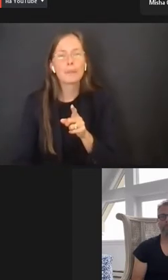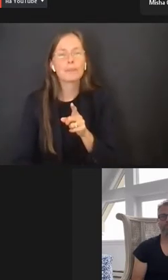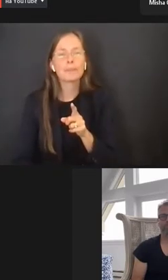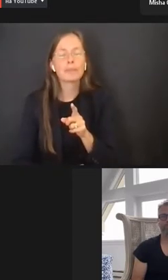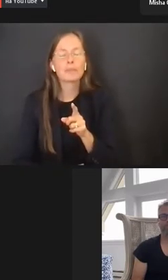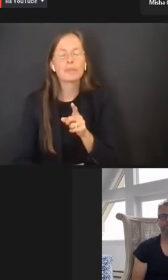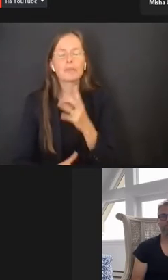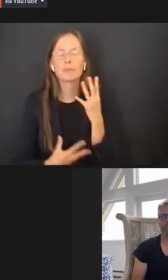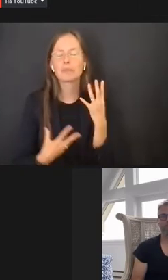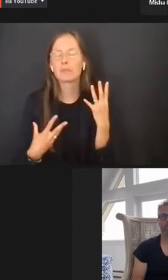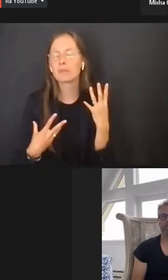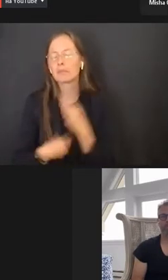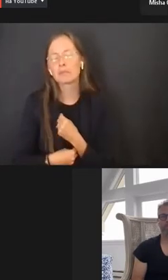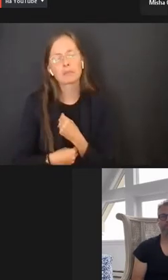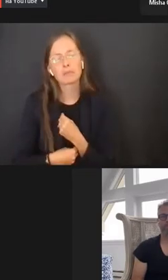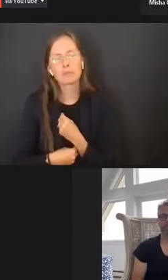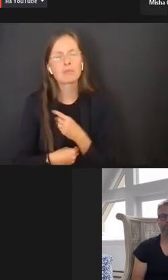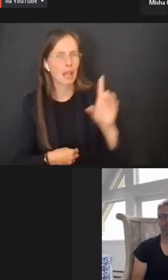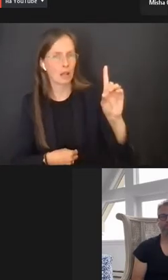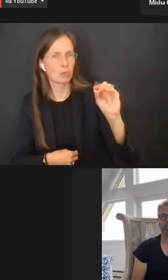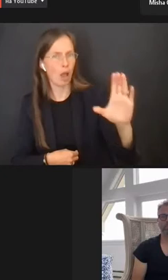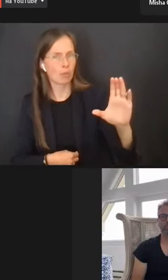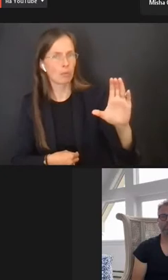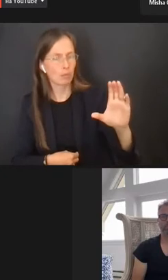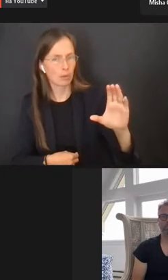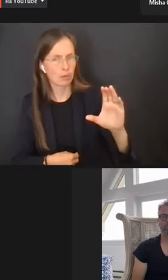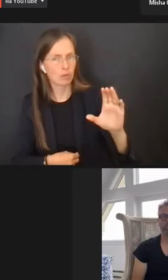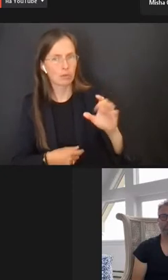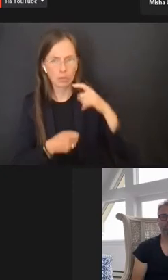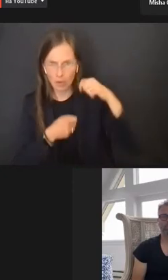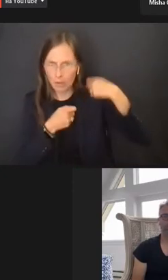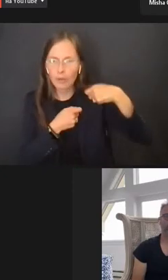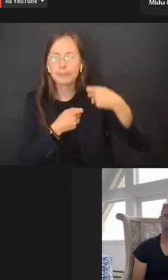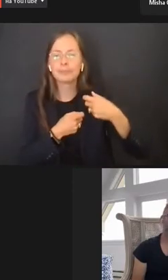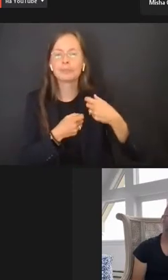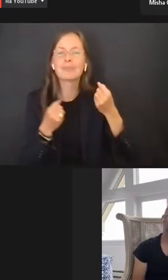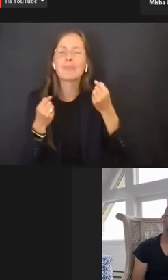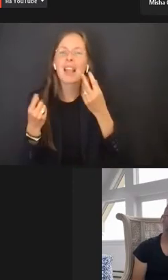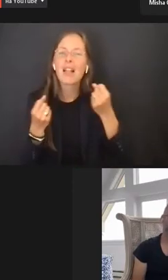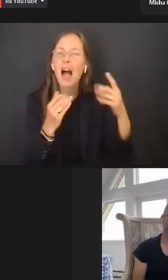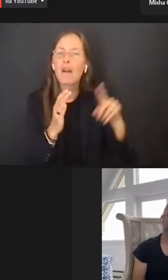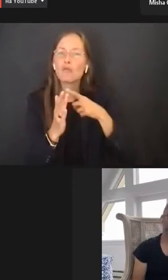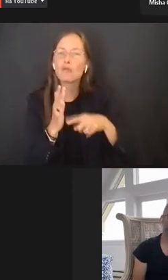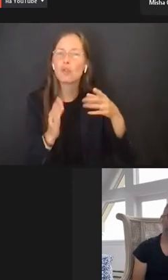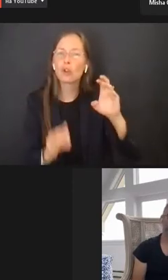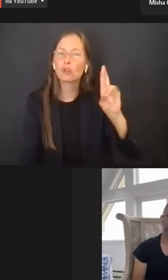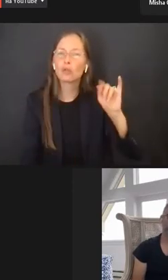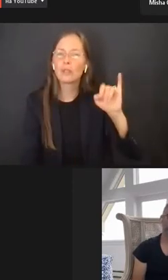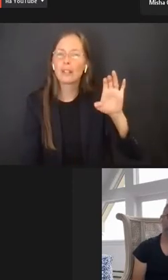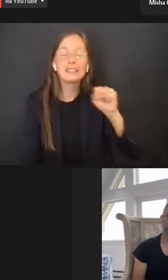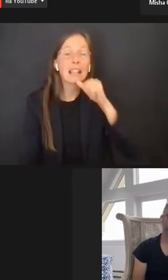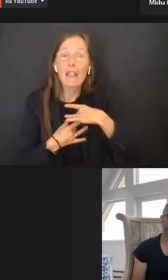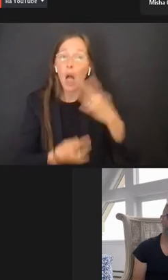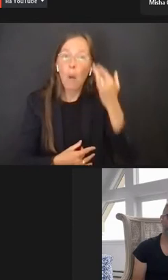transcendent documentary feature that a lot of critics didn't like because they thought it was scripted.